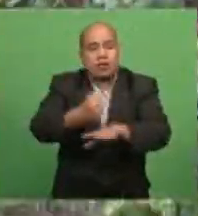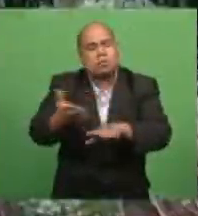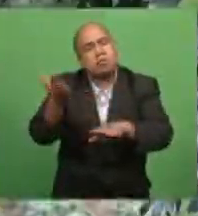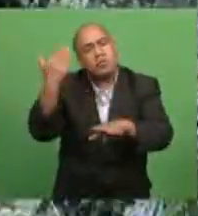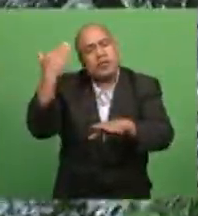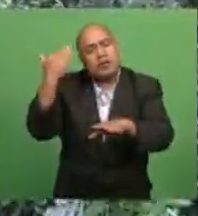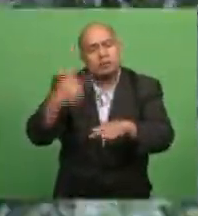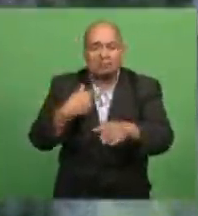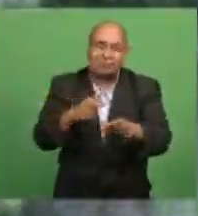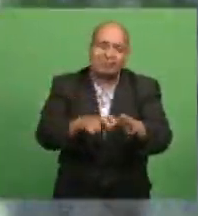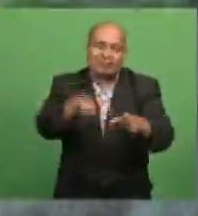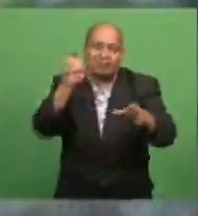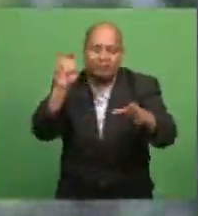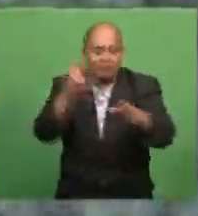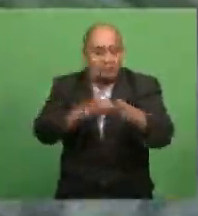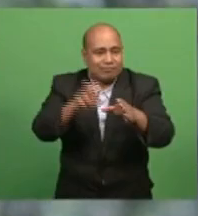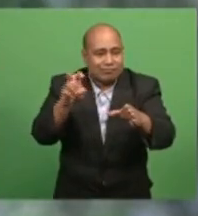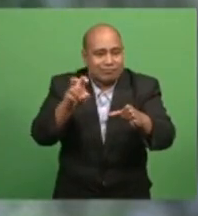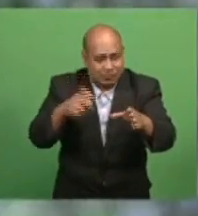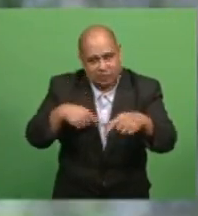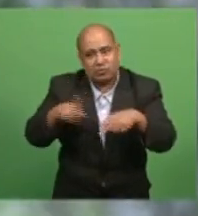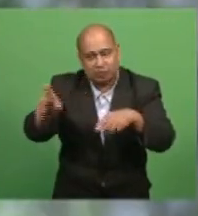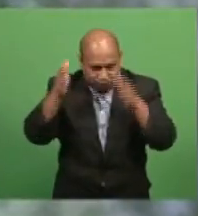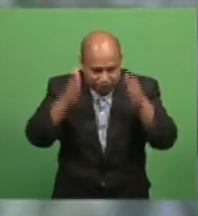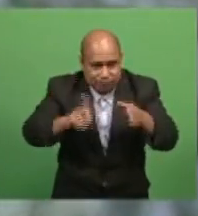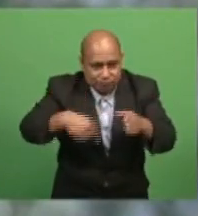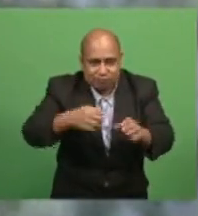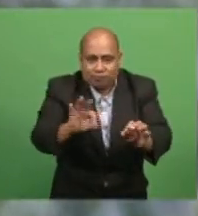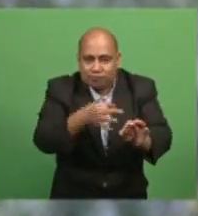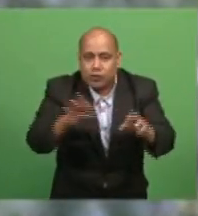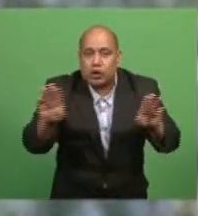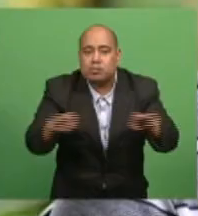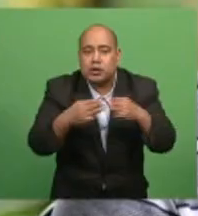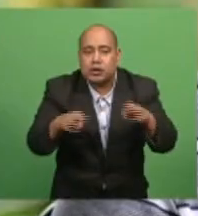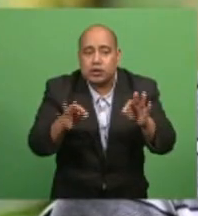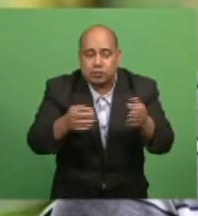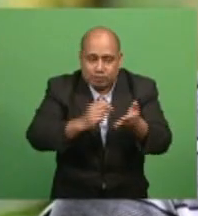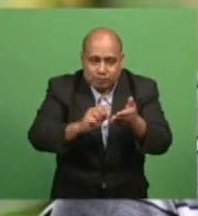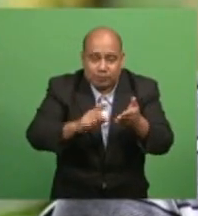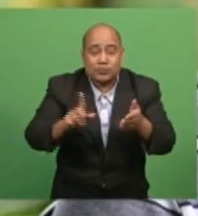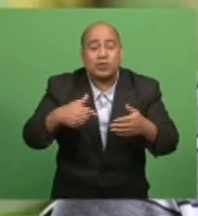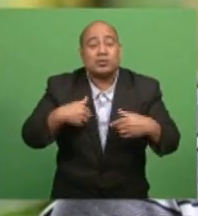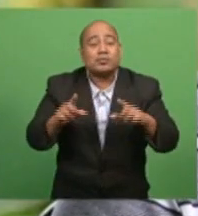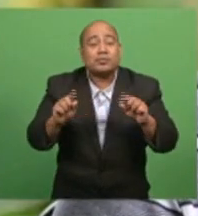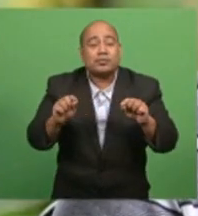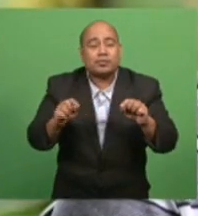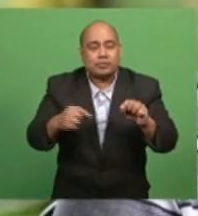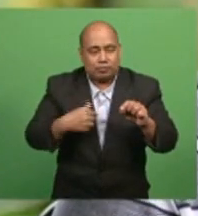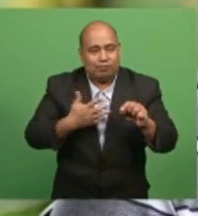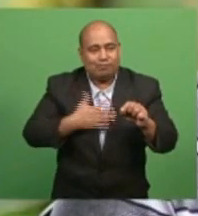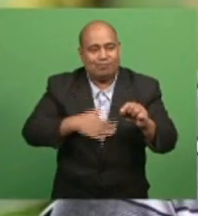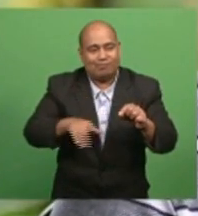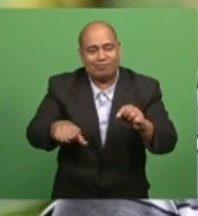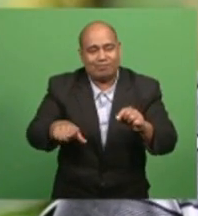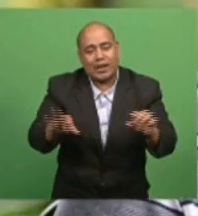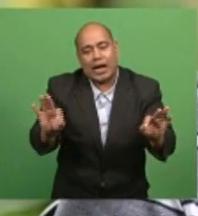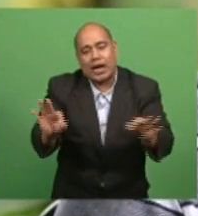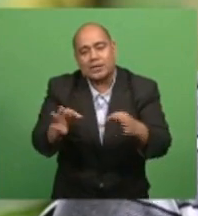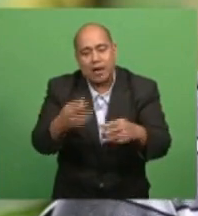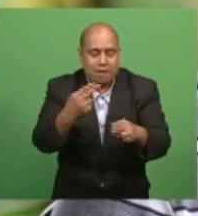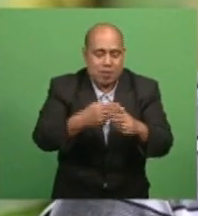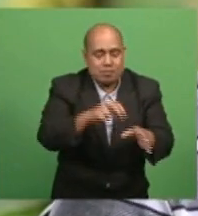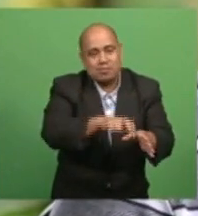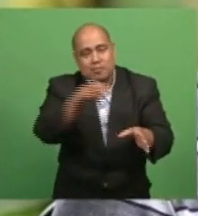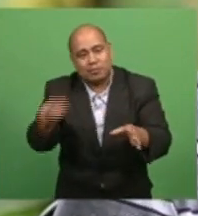passion, composing songs, and his favorite pastime is gardening. Now that you should be relaxing